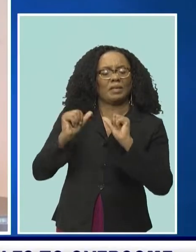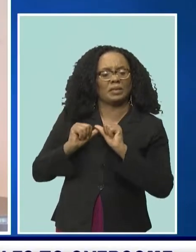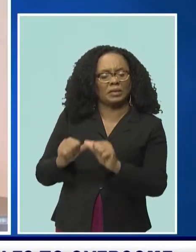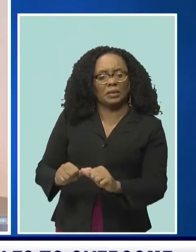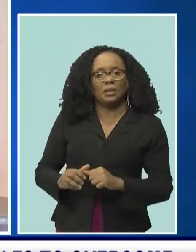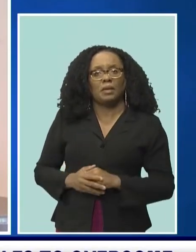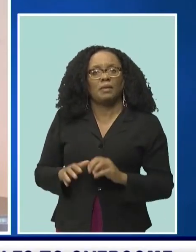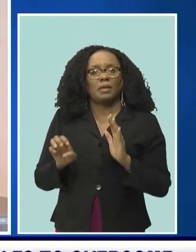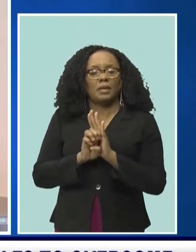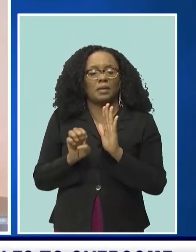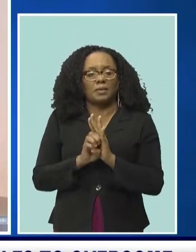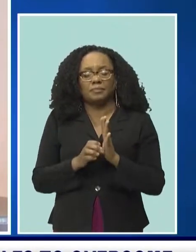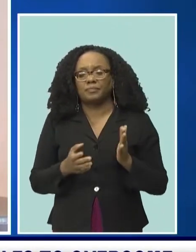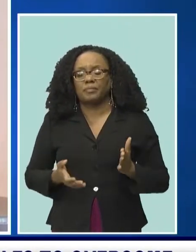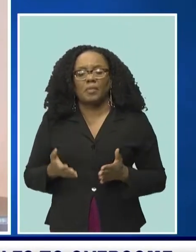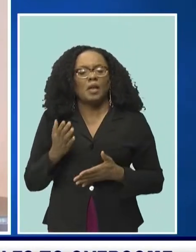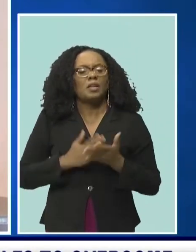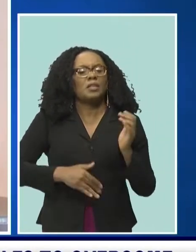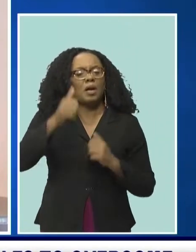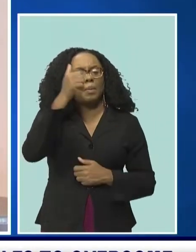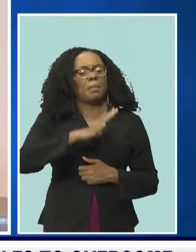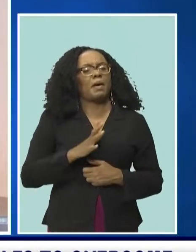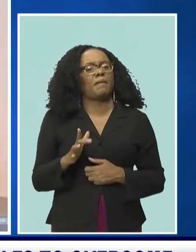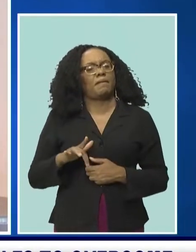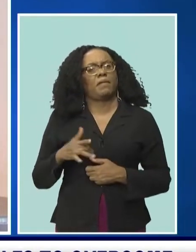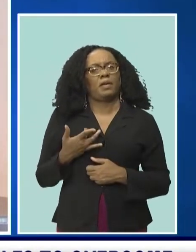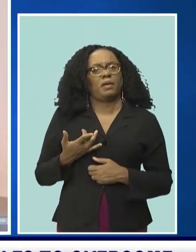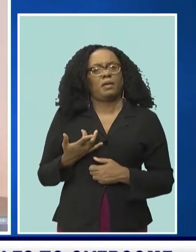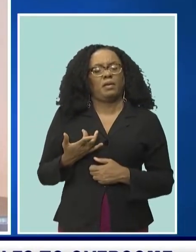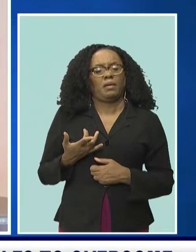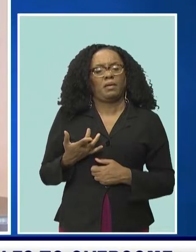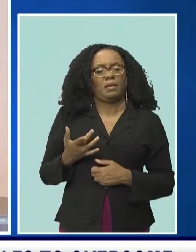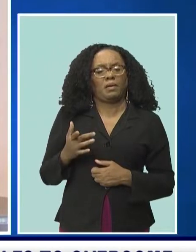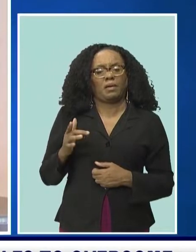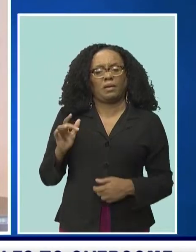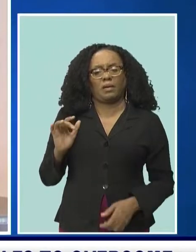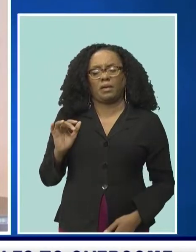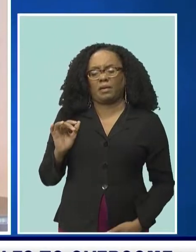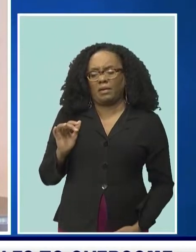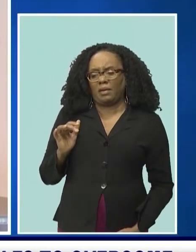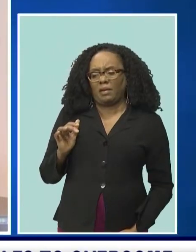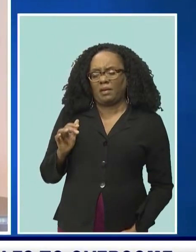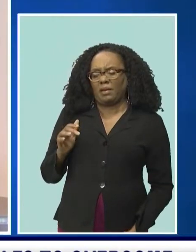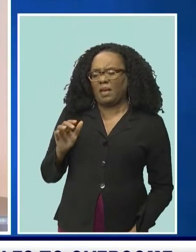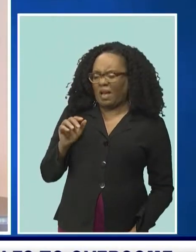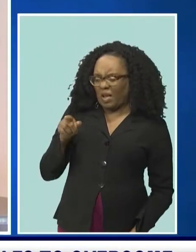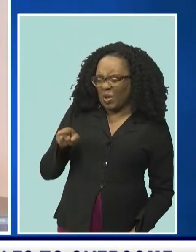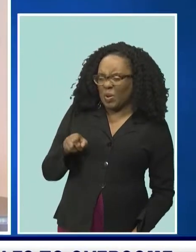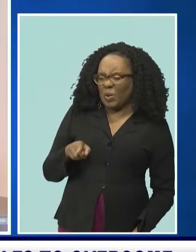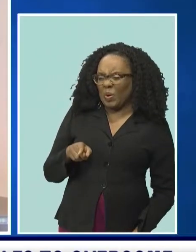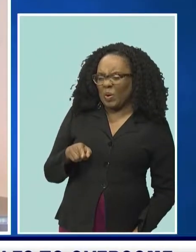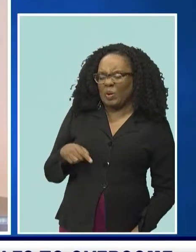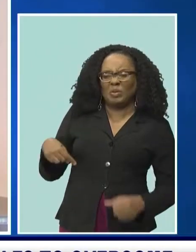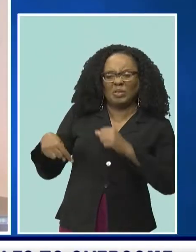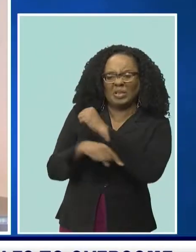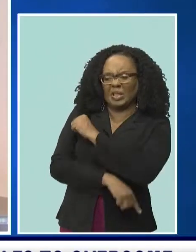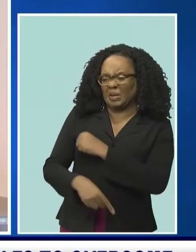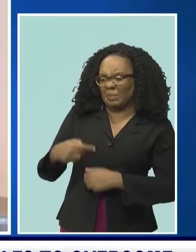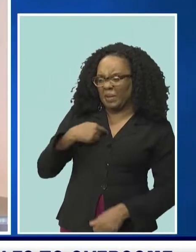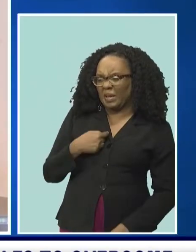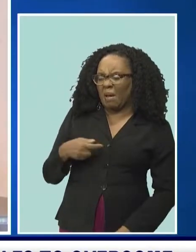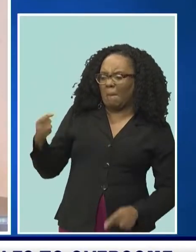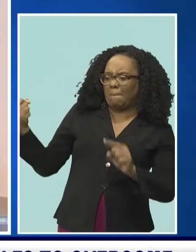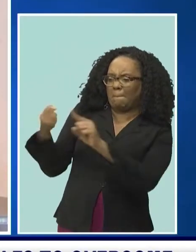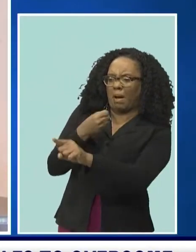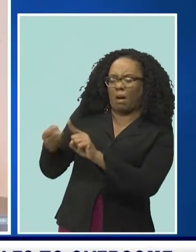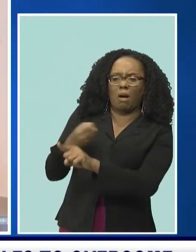example, rationalize their violence against women as a consequence of women's presumed infidelity, as an effect of provocation by women, as